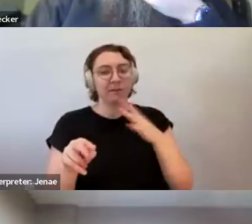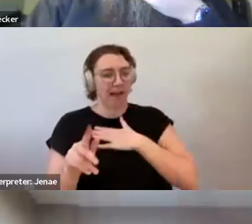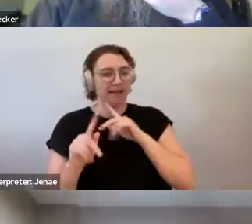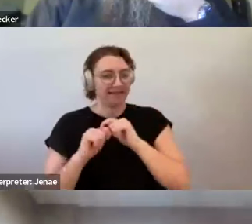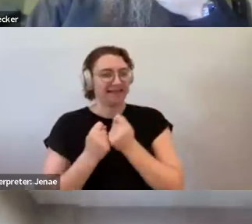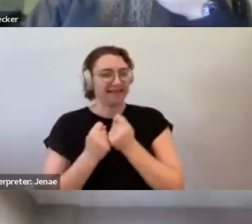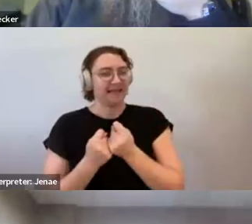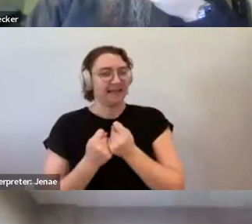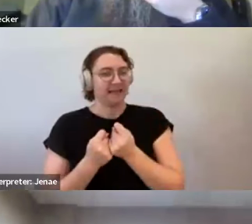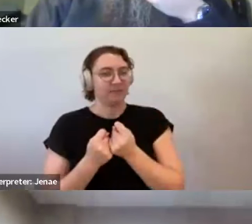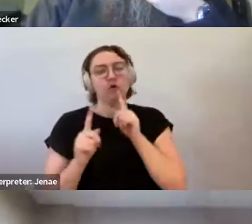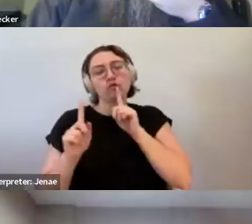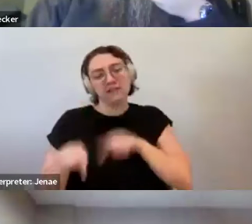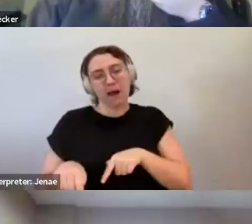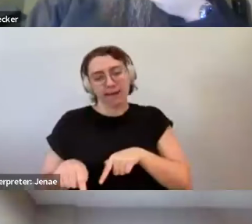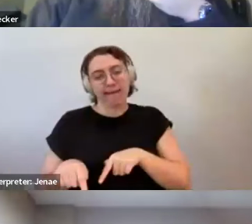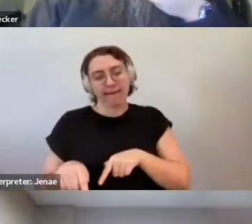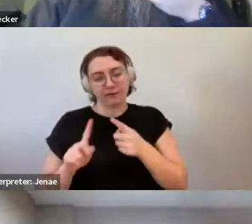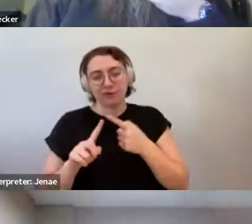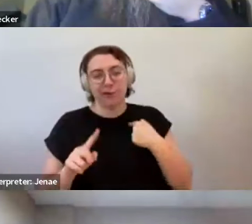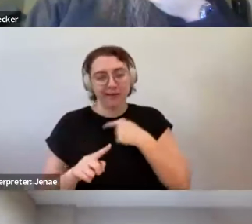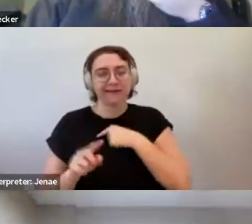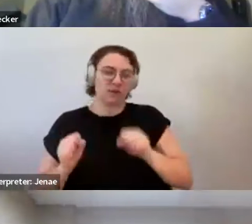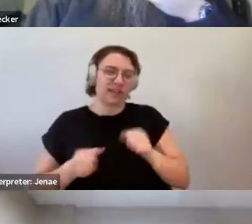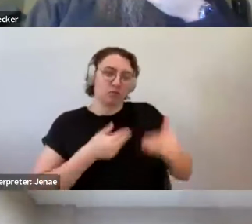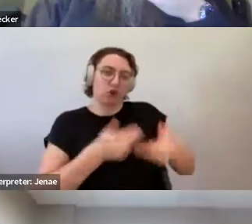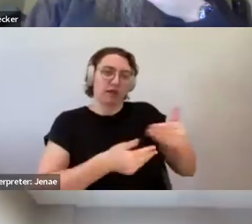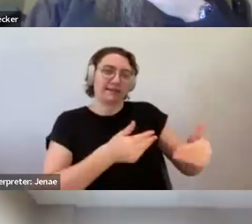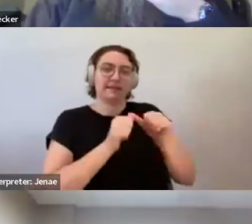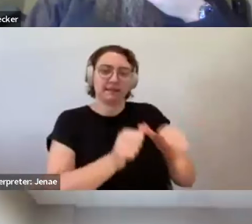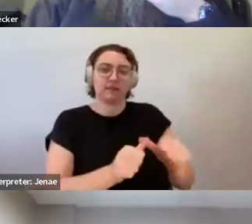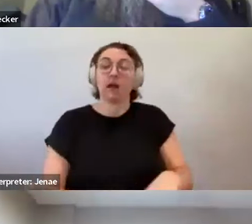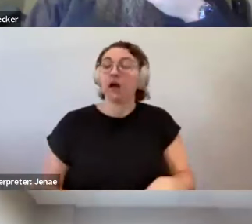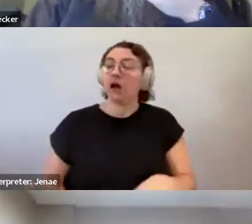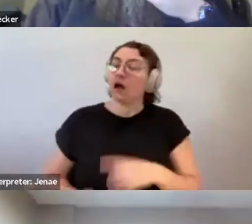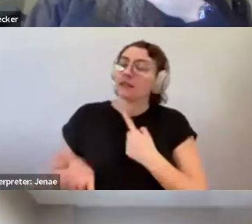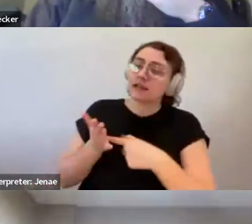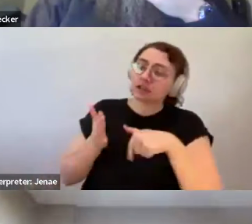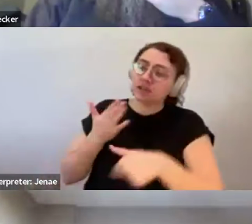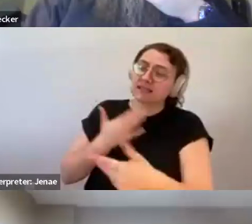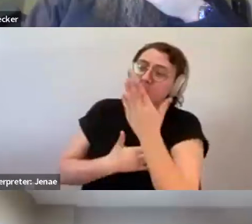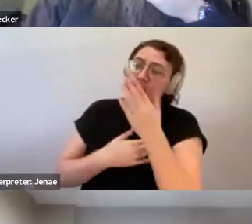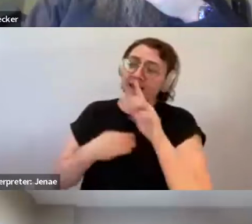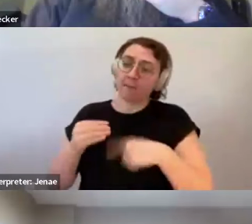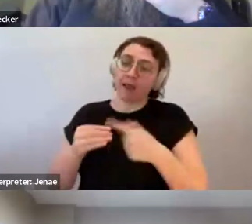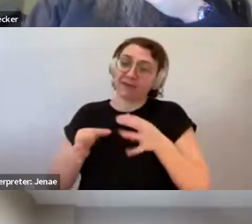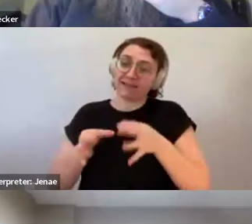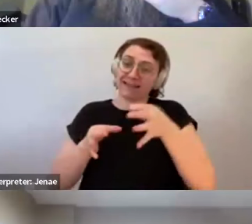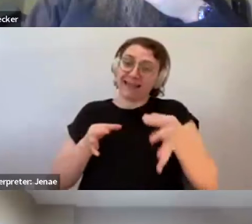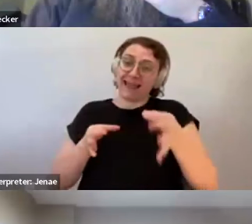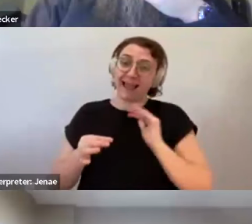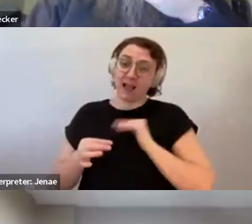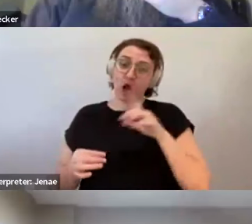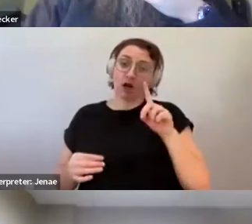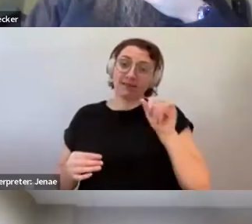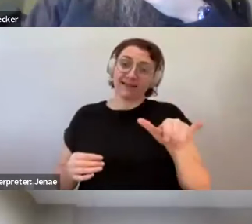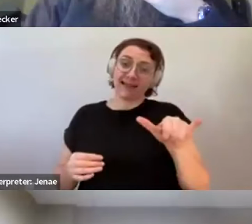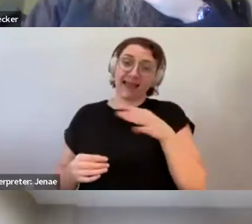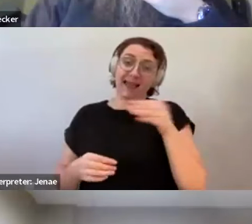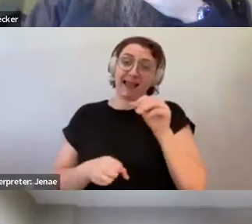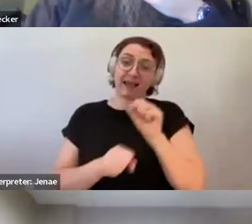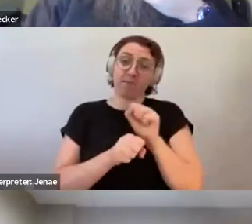and just respond to us so we can get those processed. Michelle, there was a discussion this morning about delaying our upcoming day and employment vendor